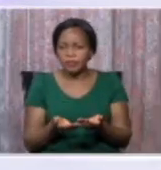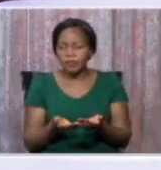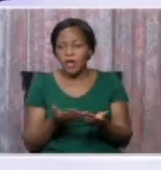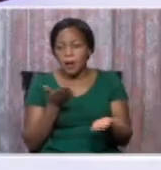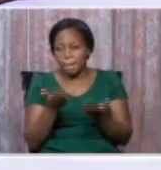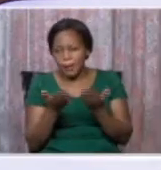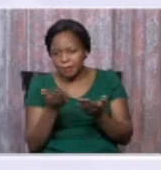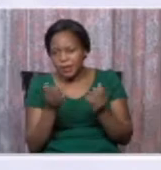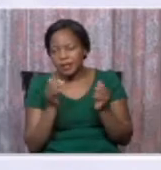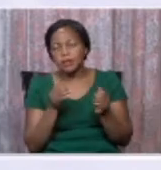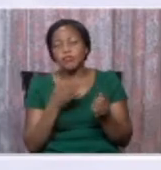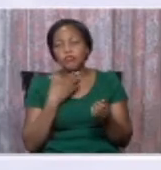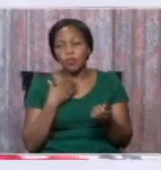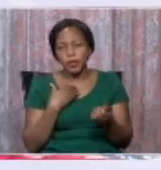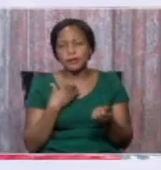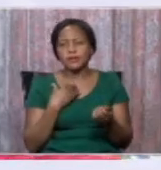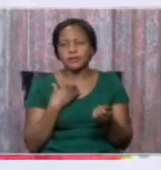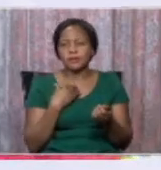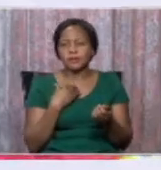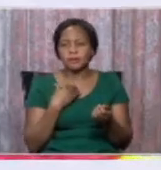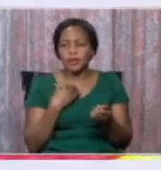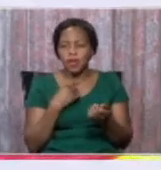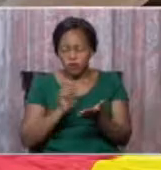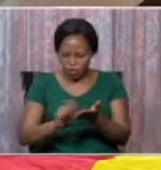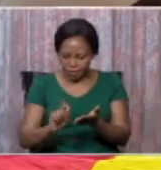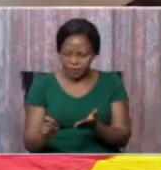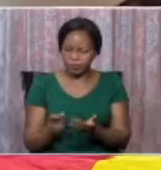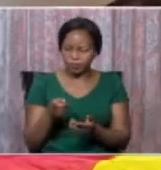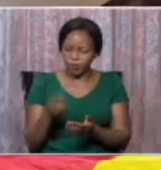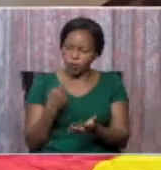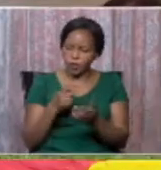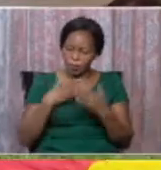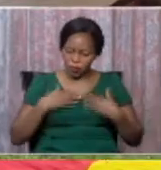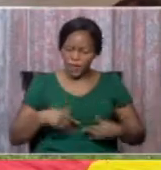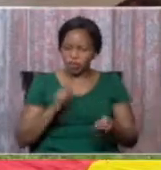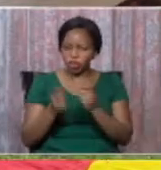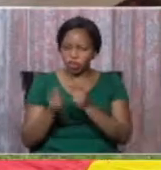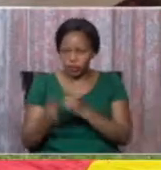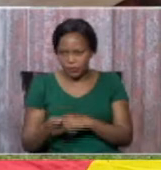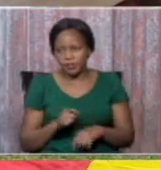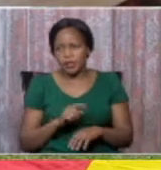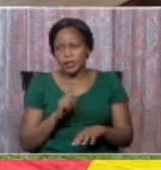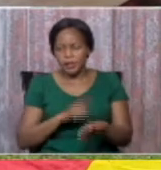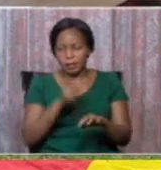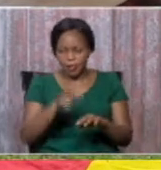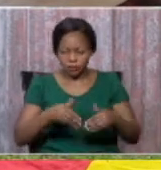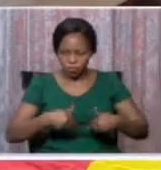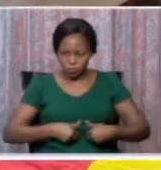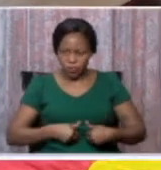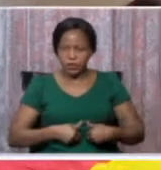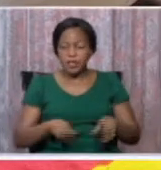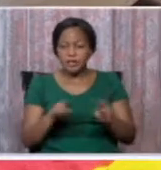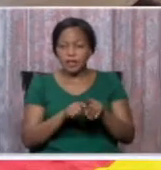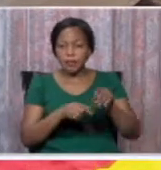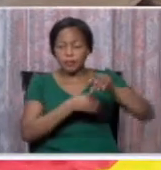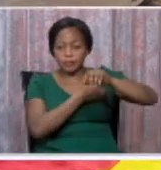Yeah. Yes. Mm-hmm. Oh, they shouldn't hear what you're saying. There are other parts that you're not including.